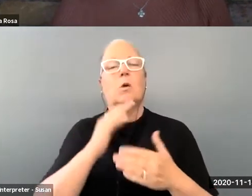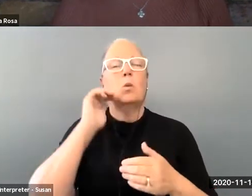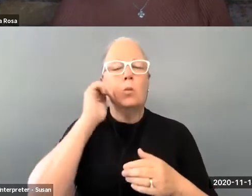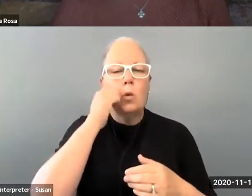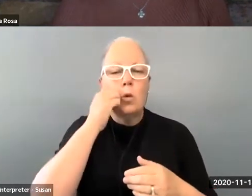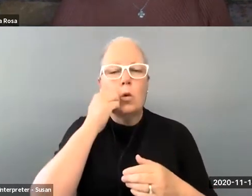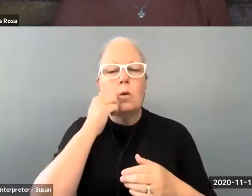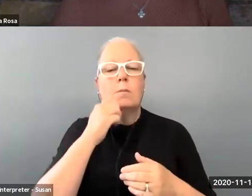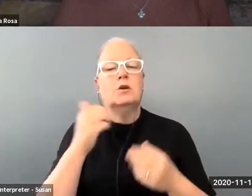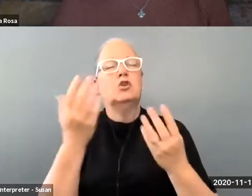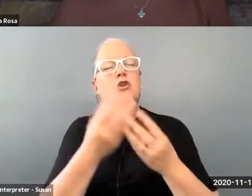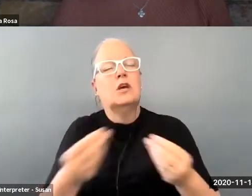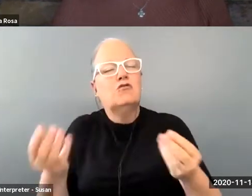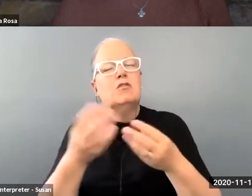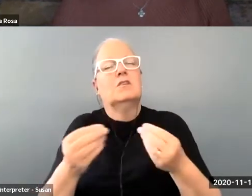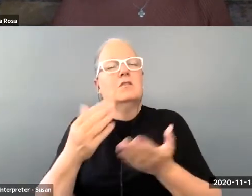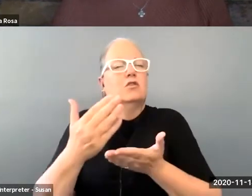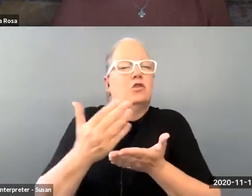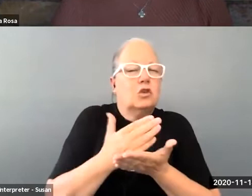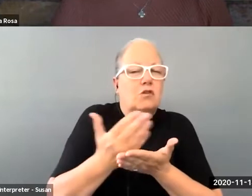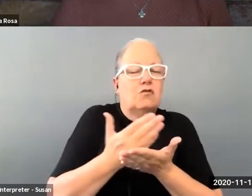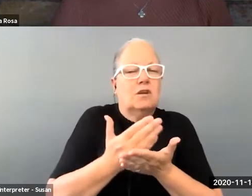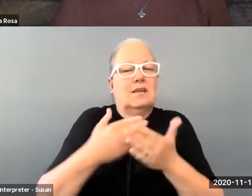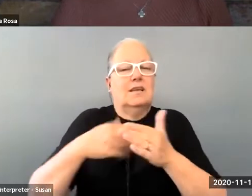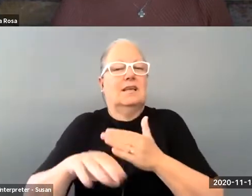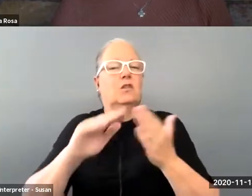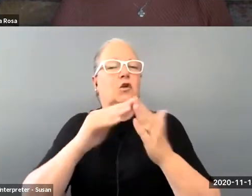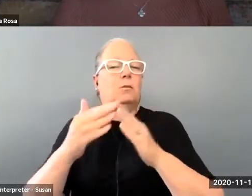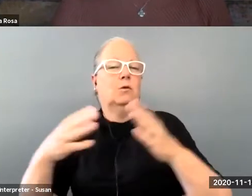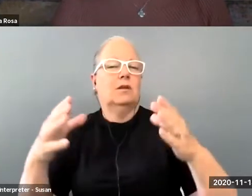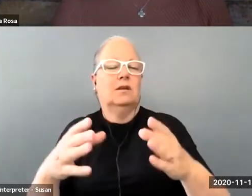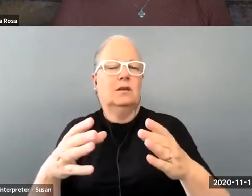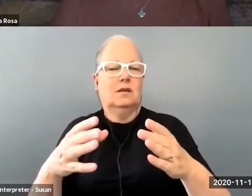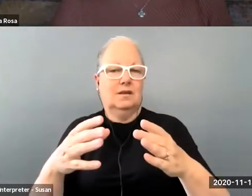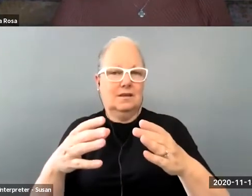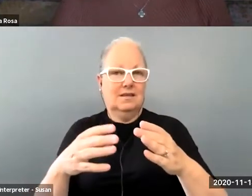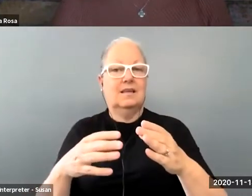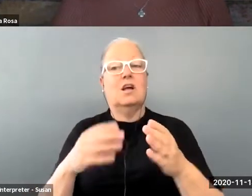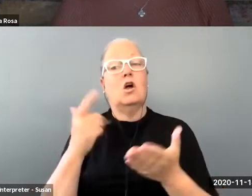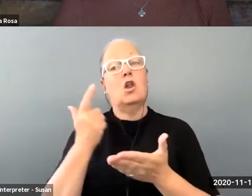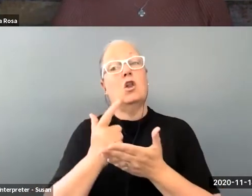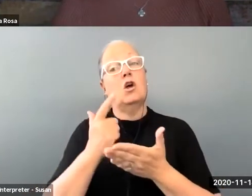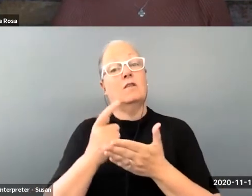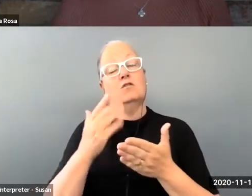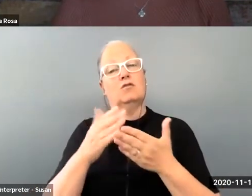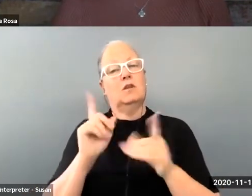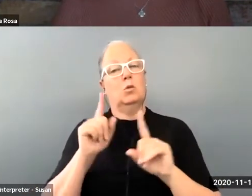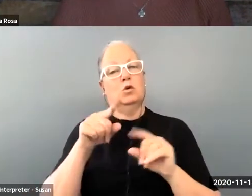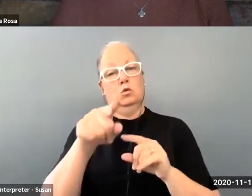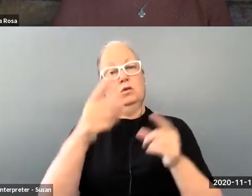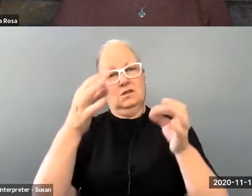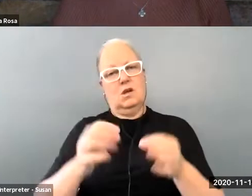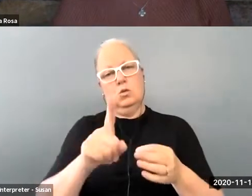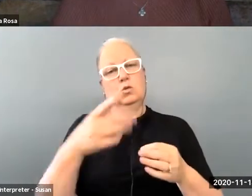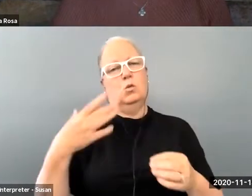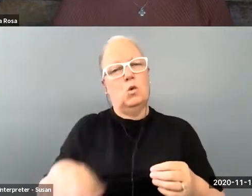And I think there is a lot of it is what you decide you want your spaces to be like. What